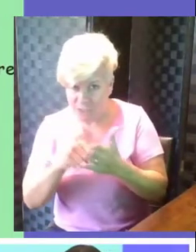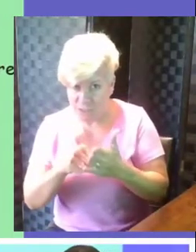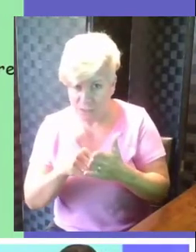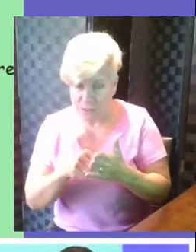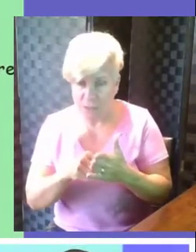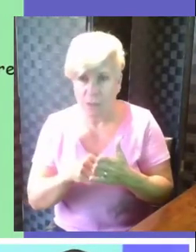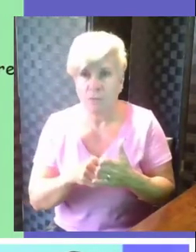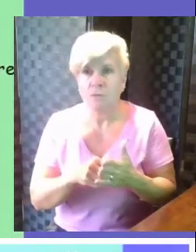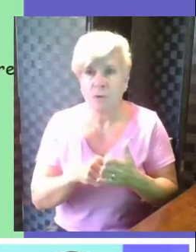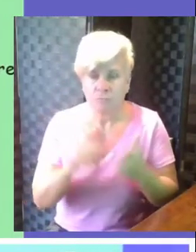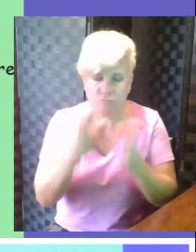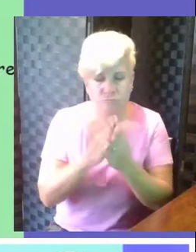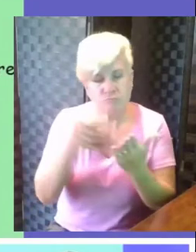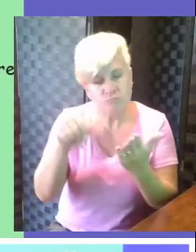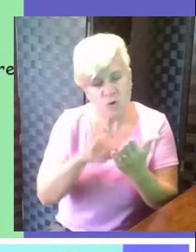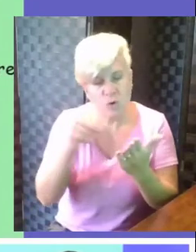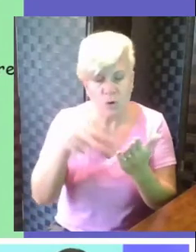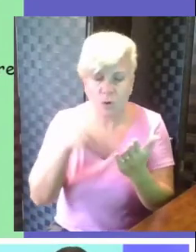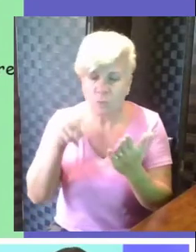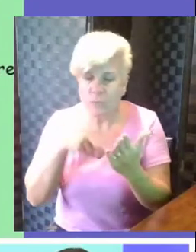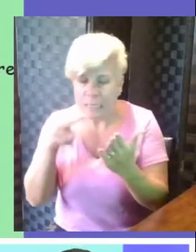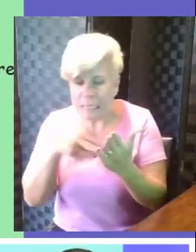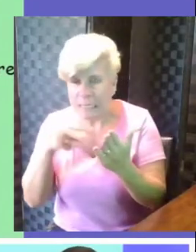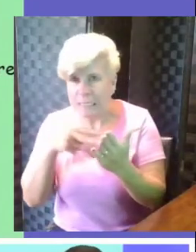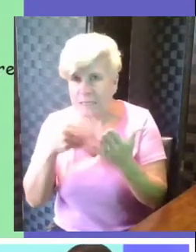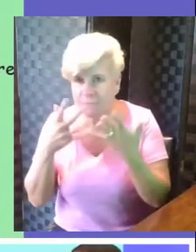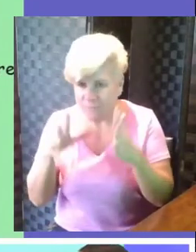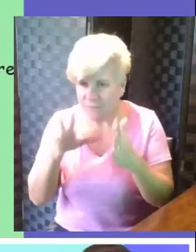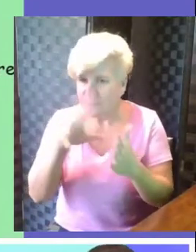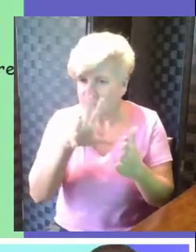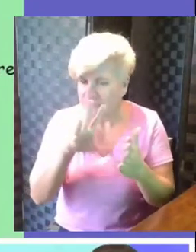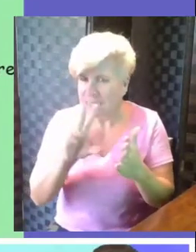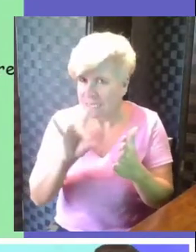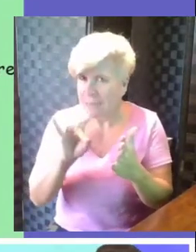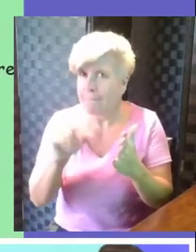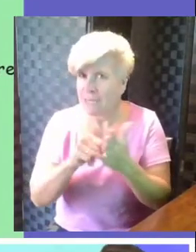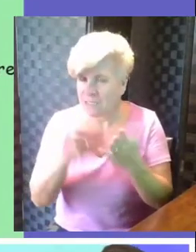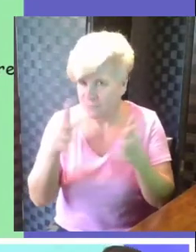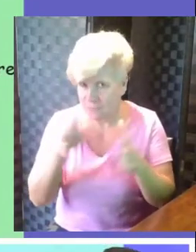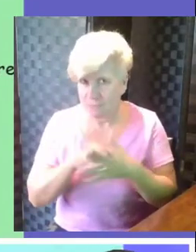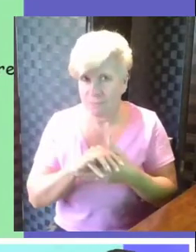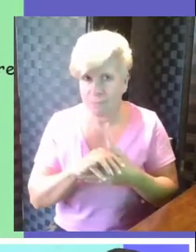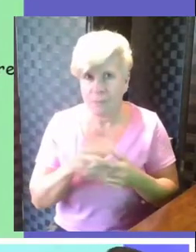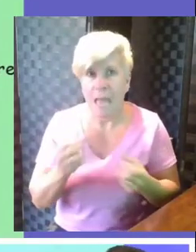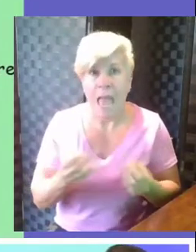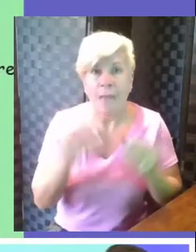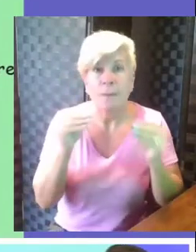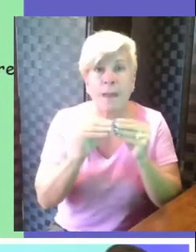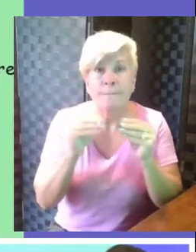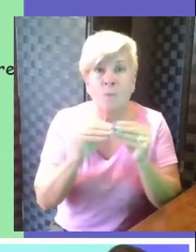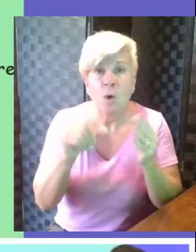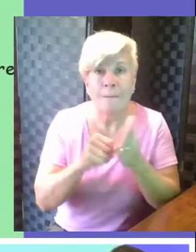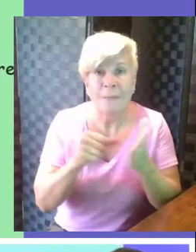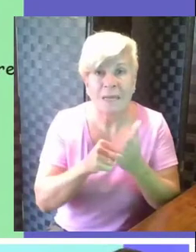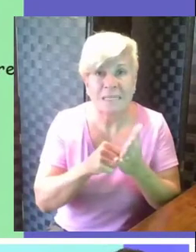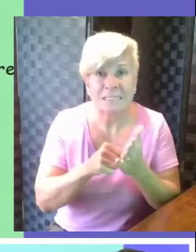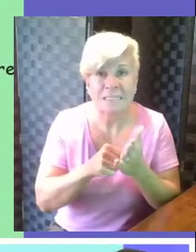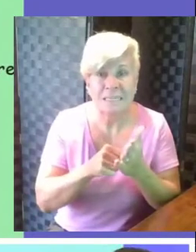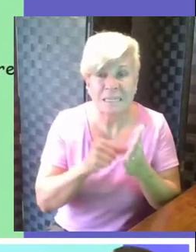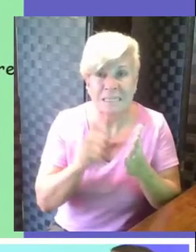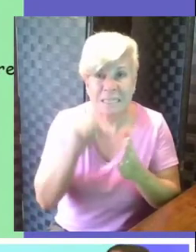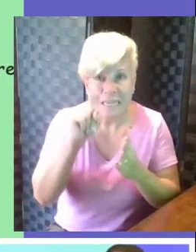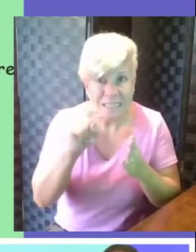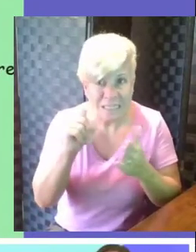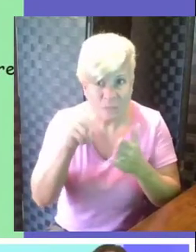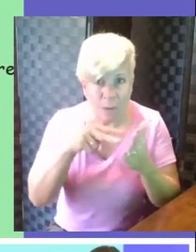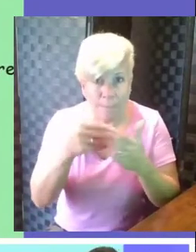pages. So she's got her book in her hand. She's reading. She's read 58 pages. How many more pages of the book does Mackenzie need